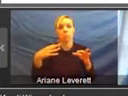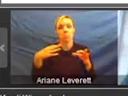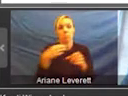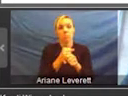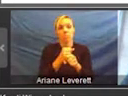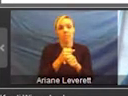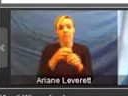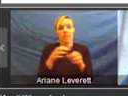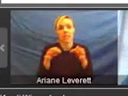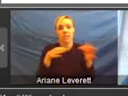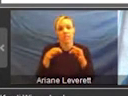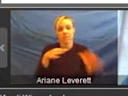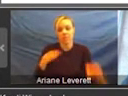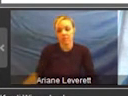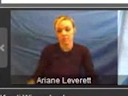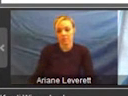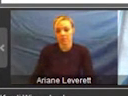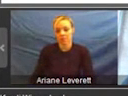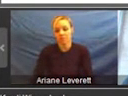those.